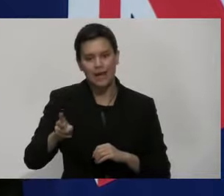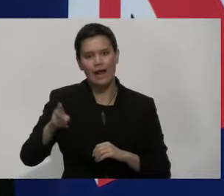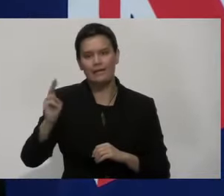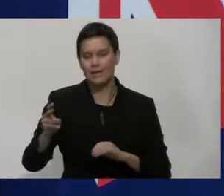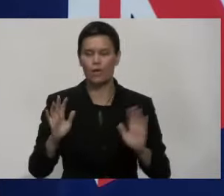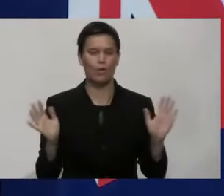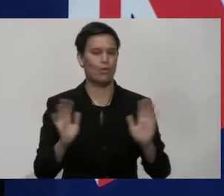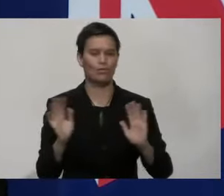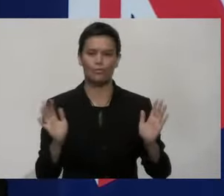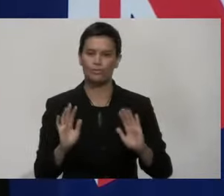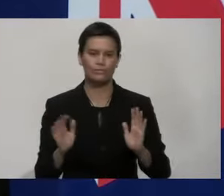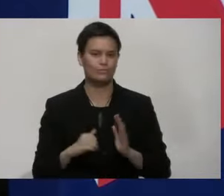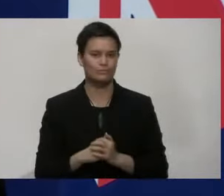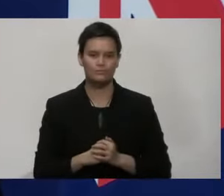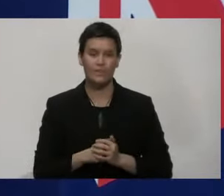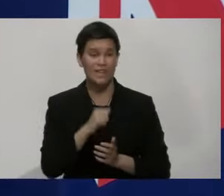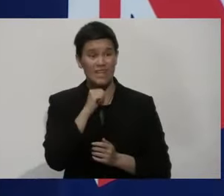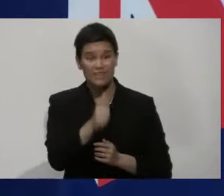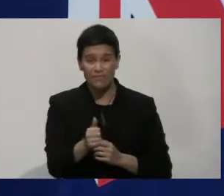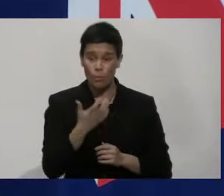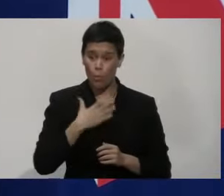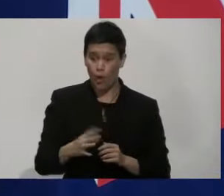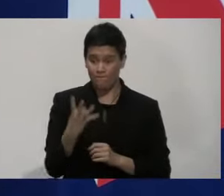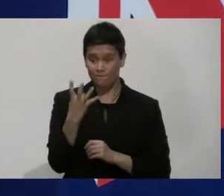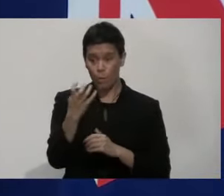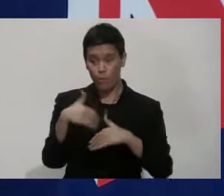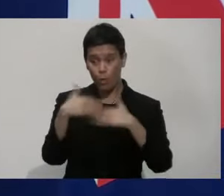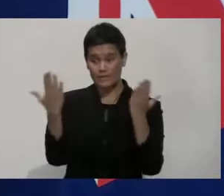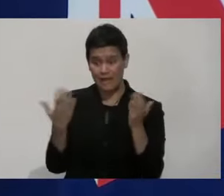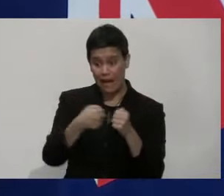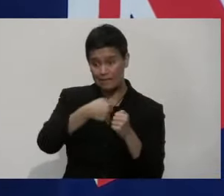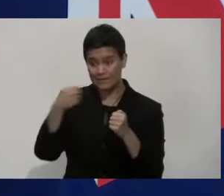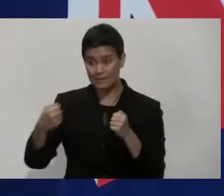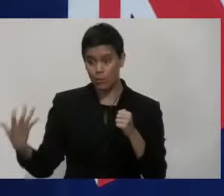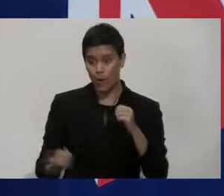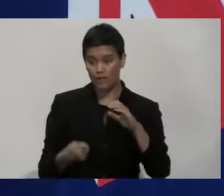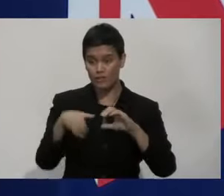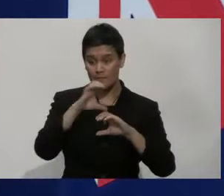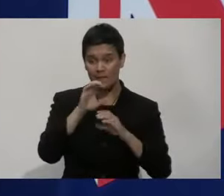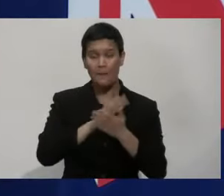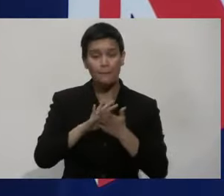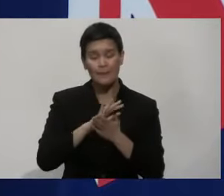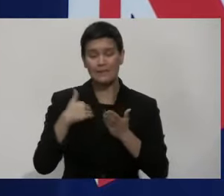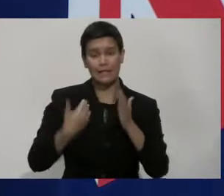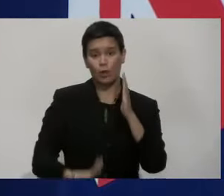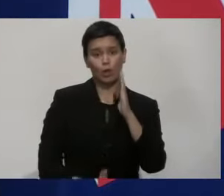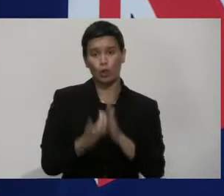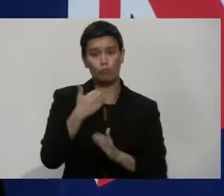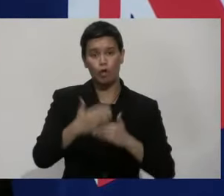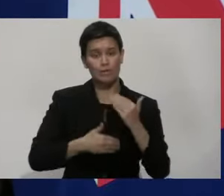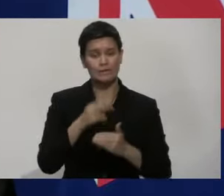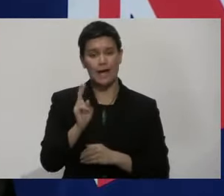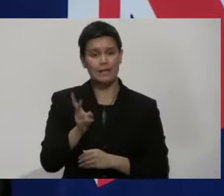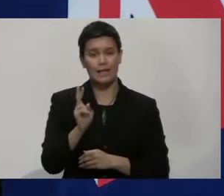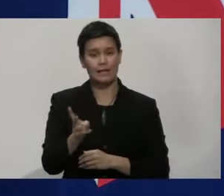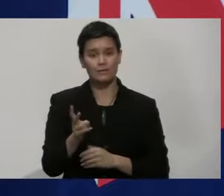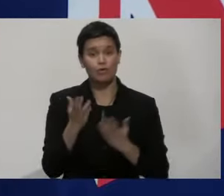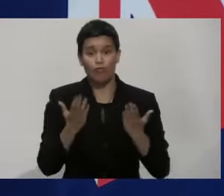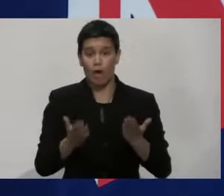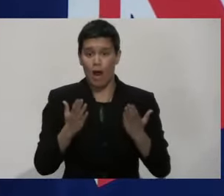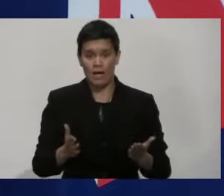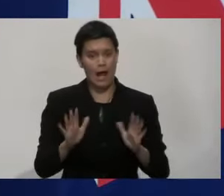an entirely new application process and regime. Our focus is getting the money out the door quickly for everyone who's already